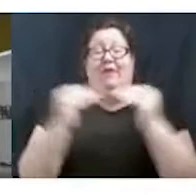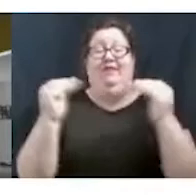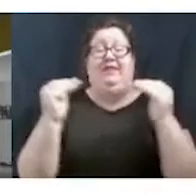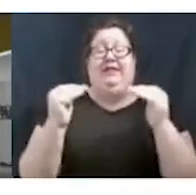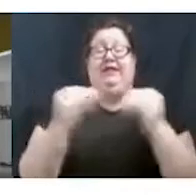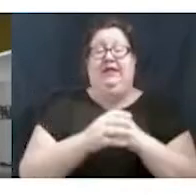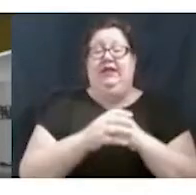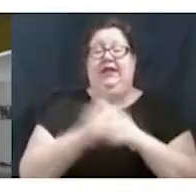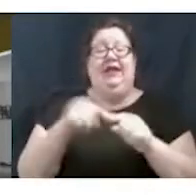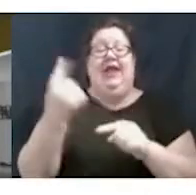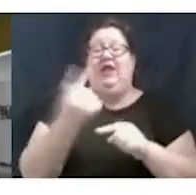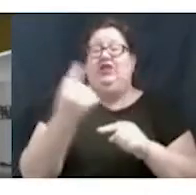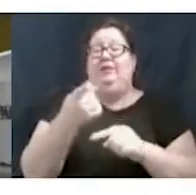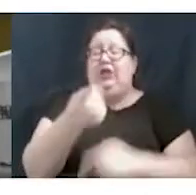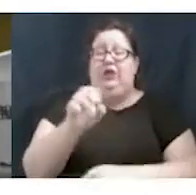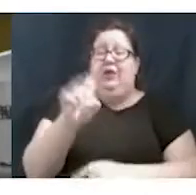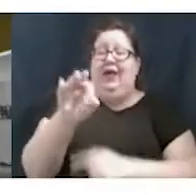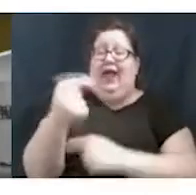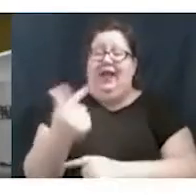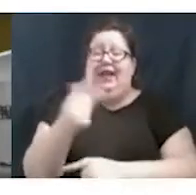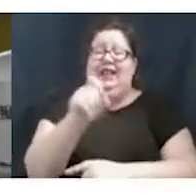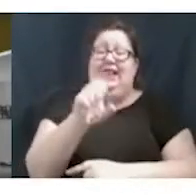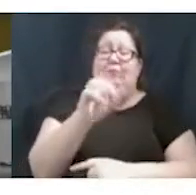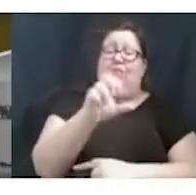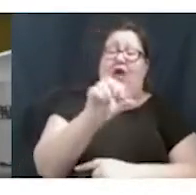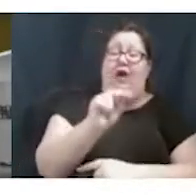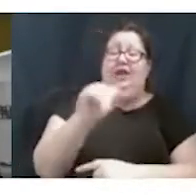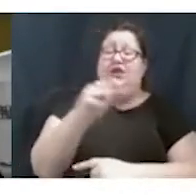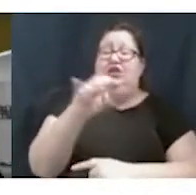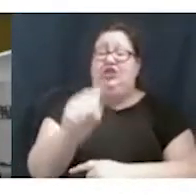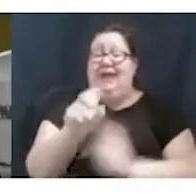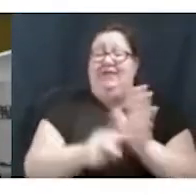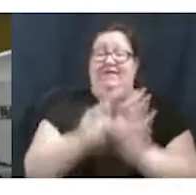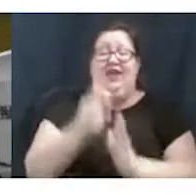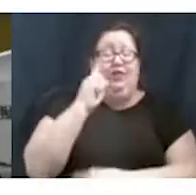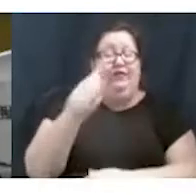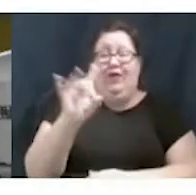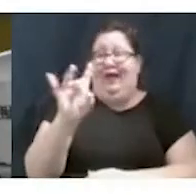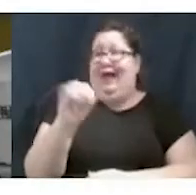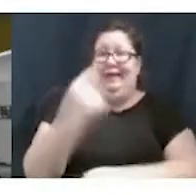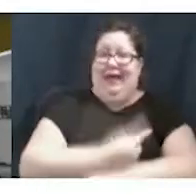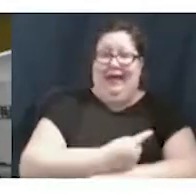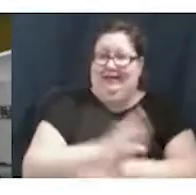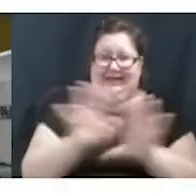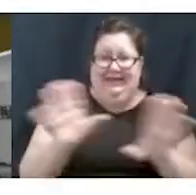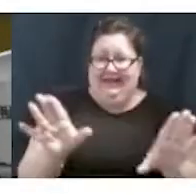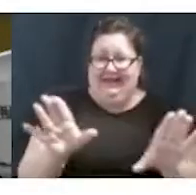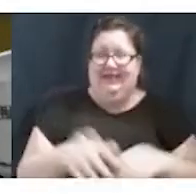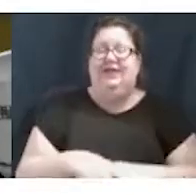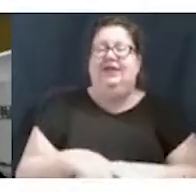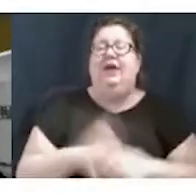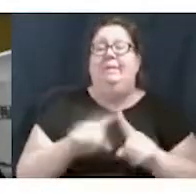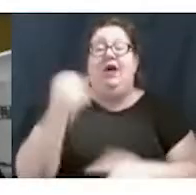It can't just be you editing LeBron James videos for 80 days. But if